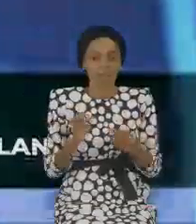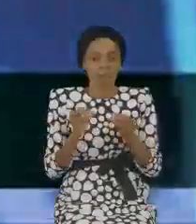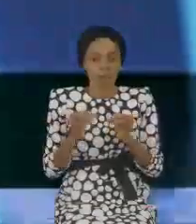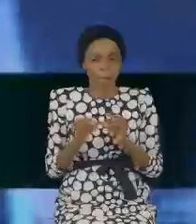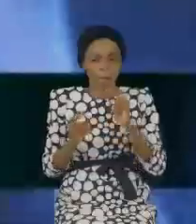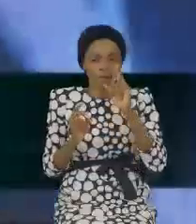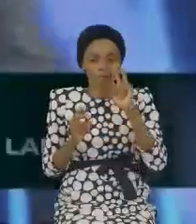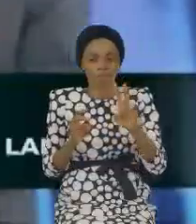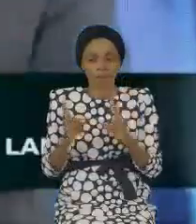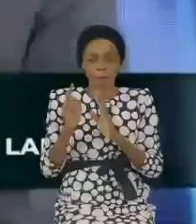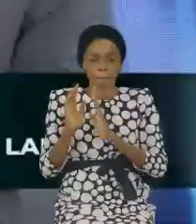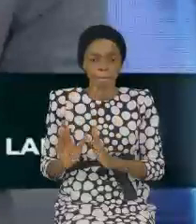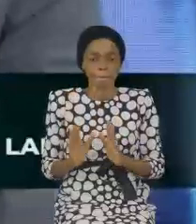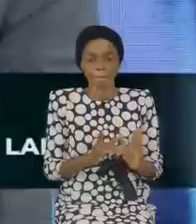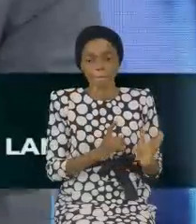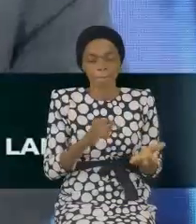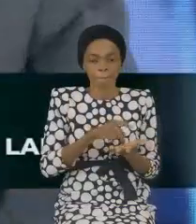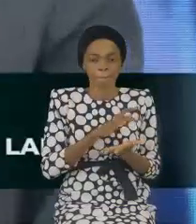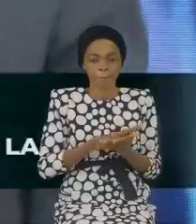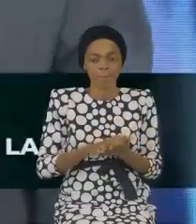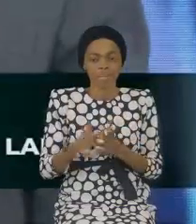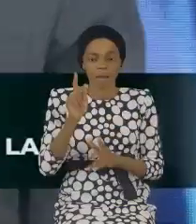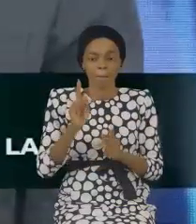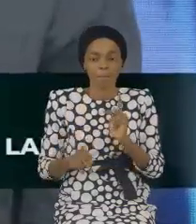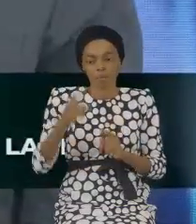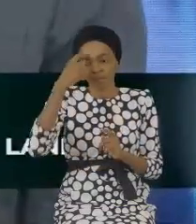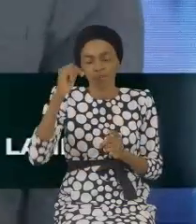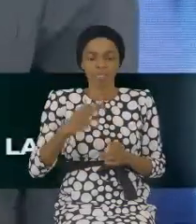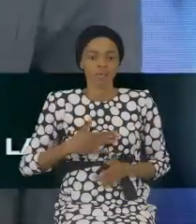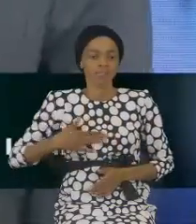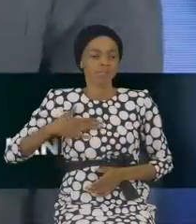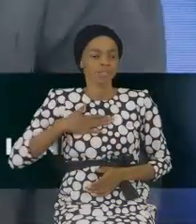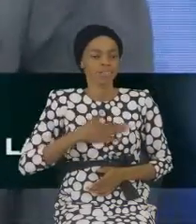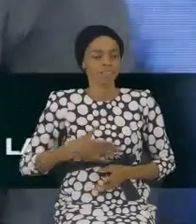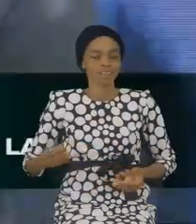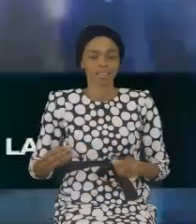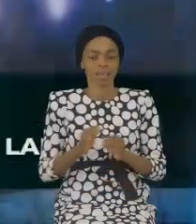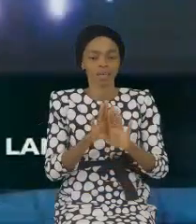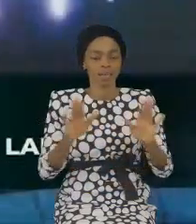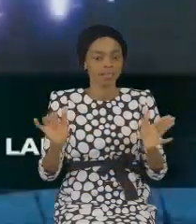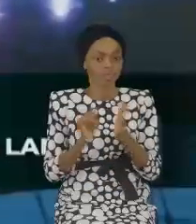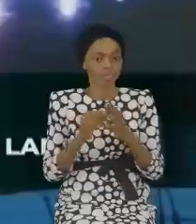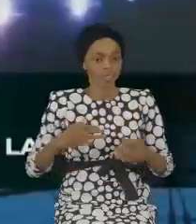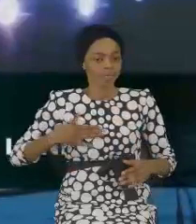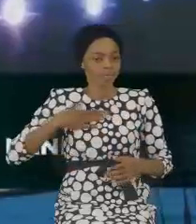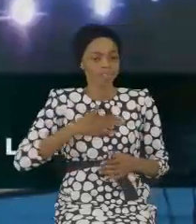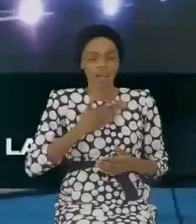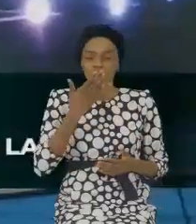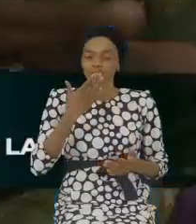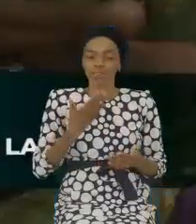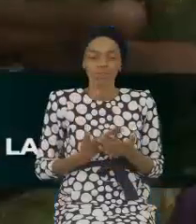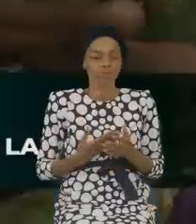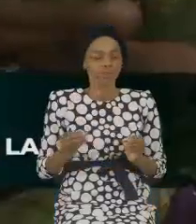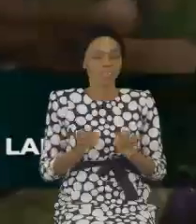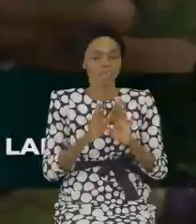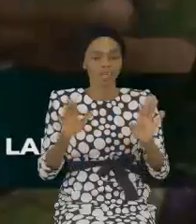preparing the purified people for the pleasant land. The pleasant land is the same as the promised land.